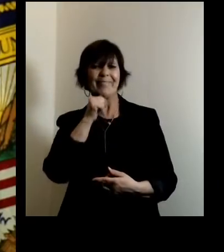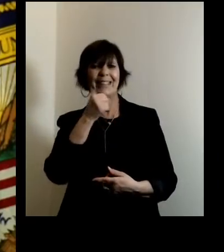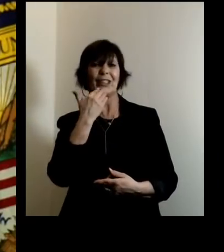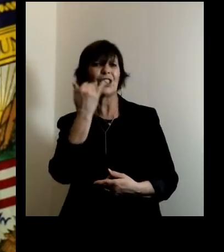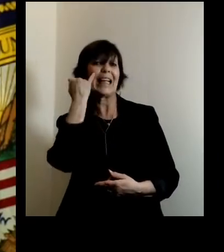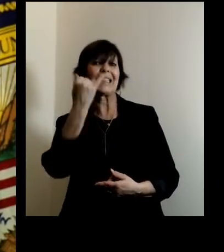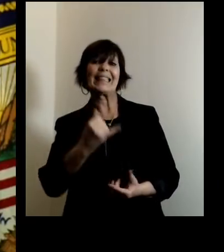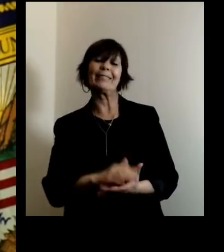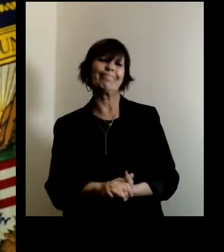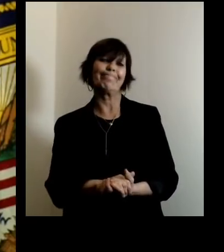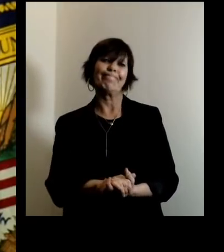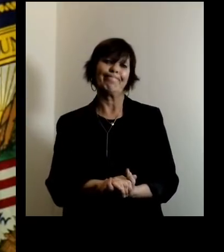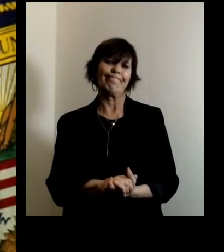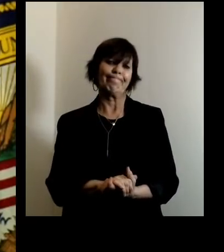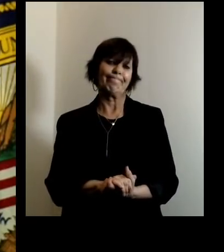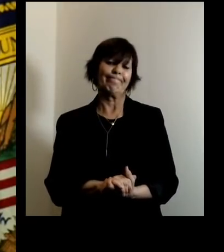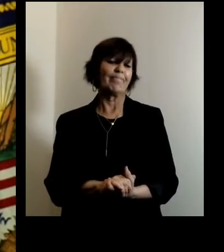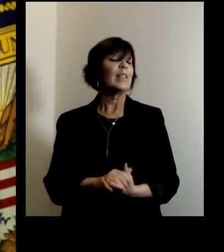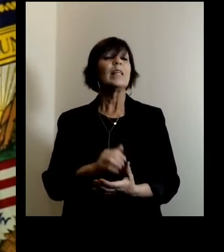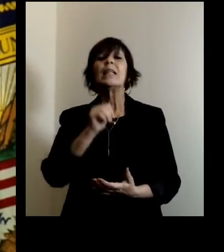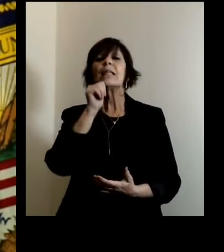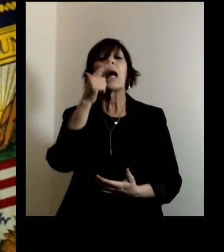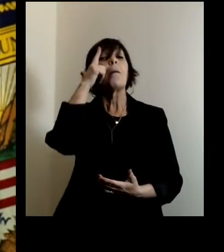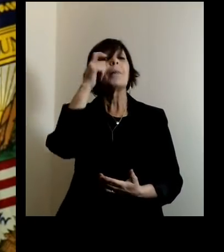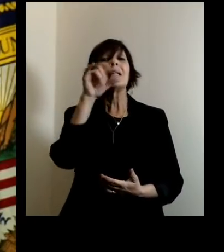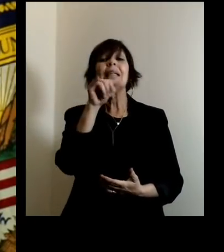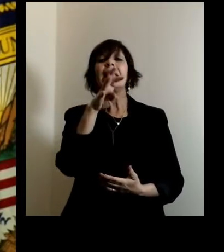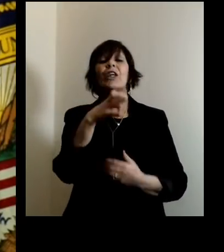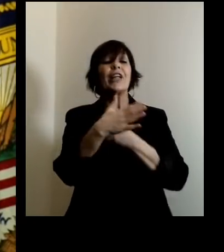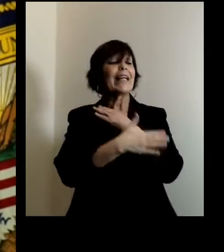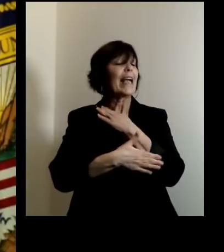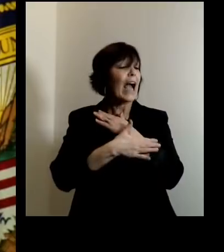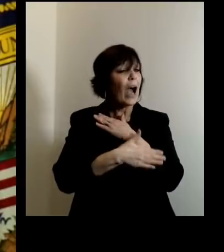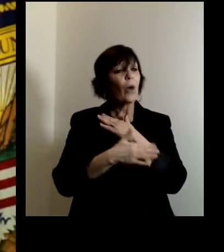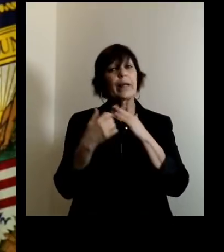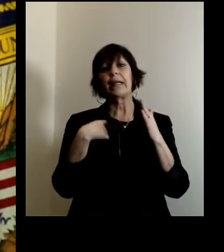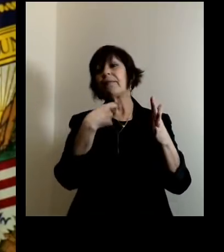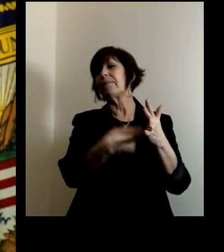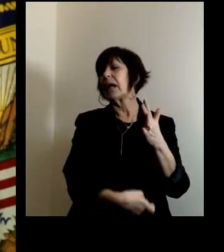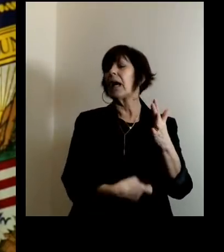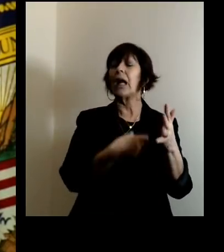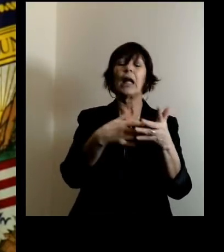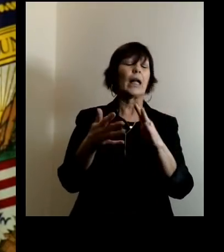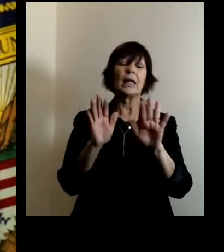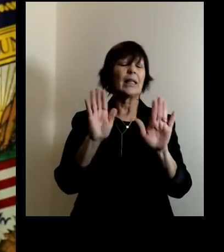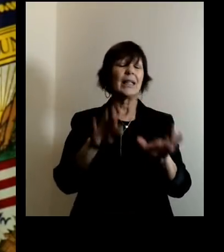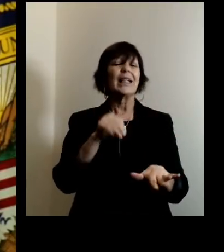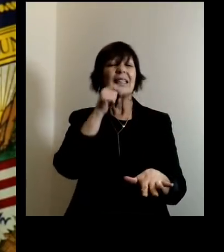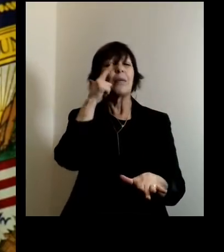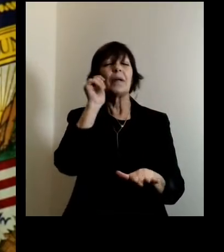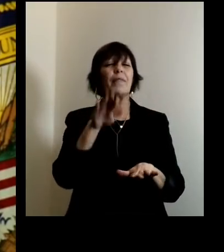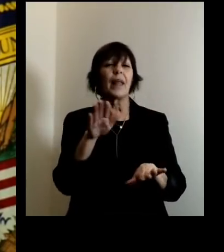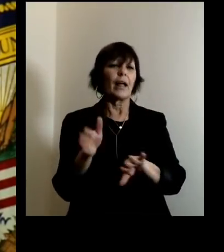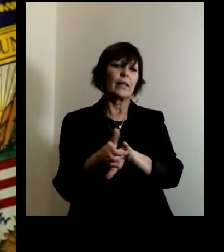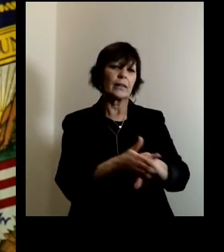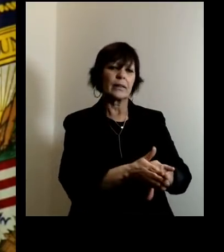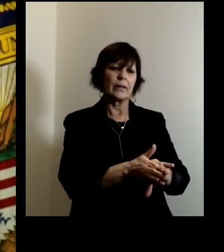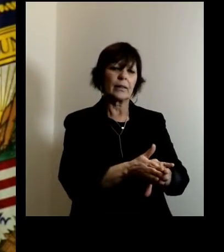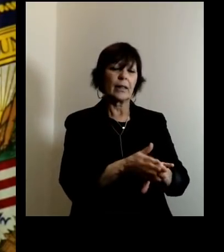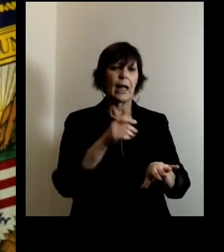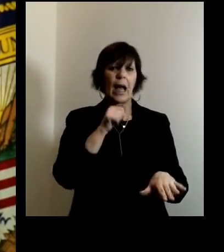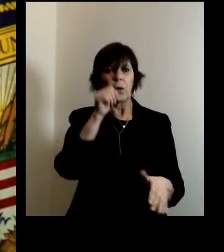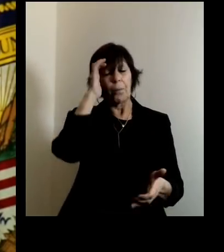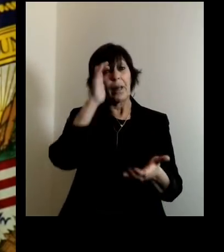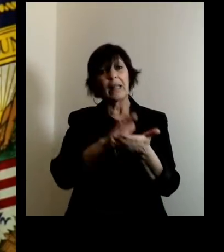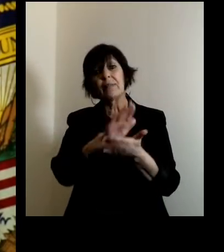that, not just because of Erie County and whether we'd fine him again or get a shutdown order, but I don't believe his insurance would cover